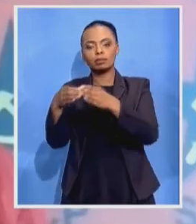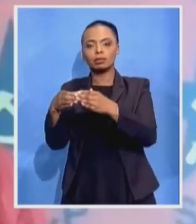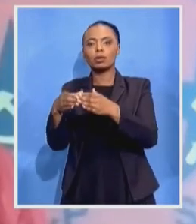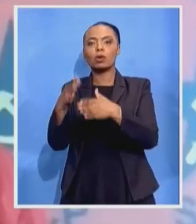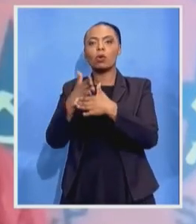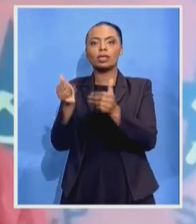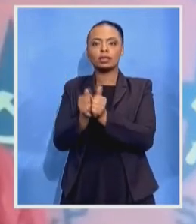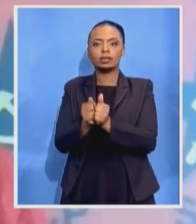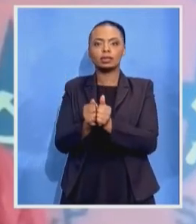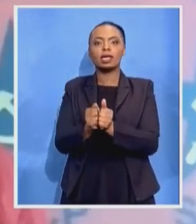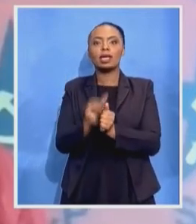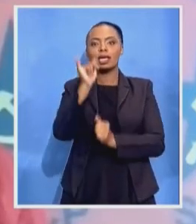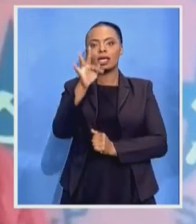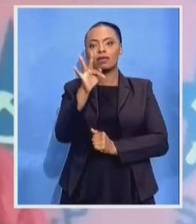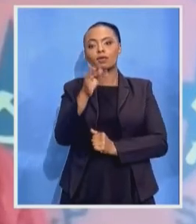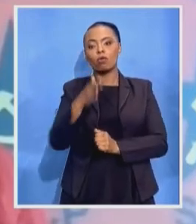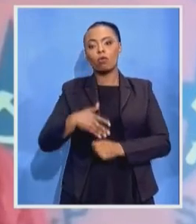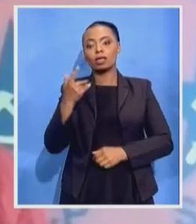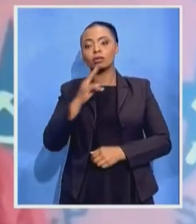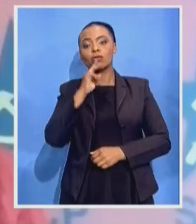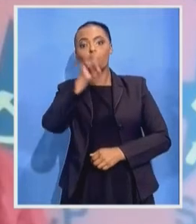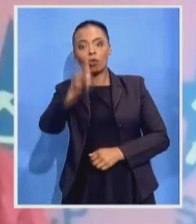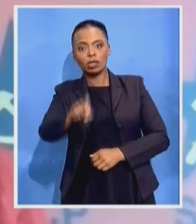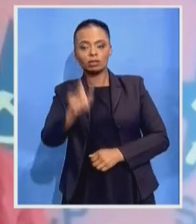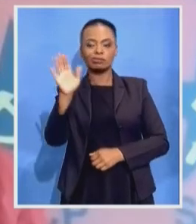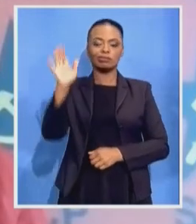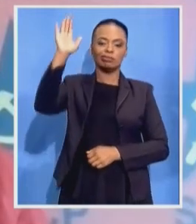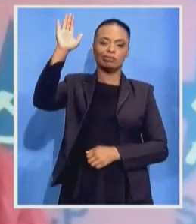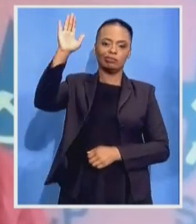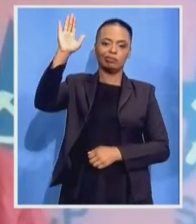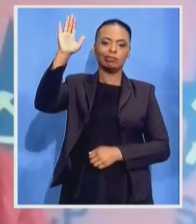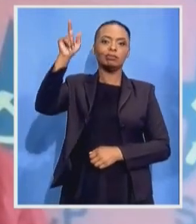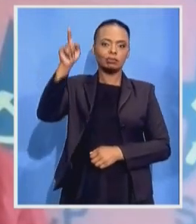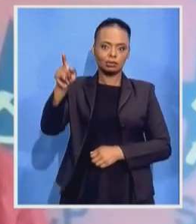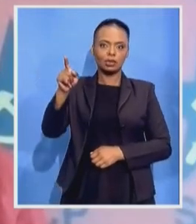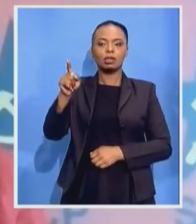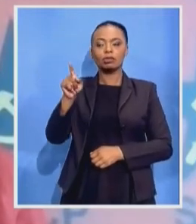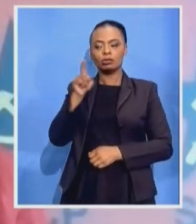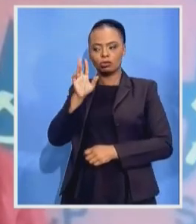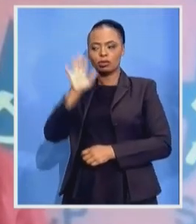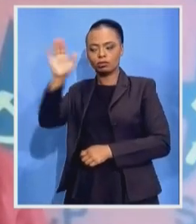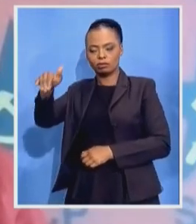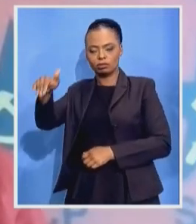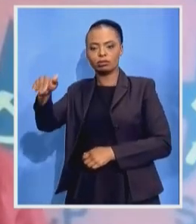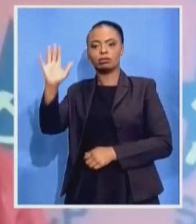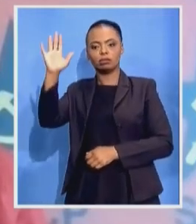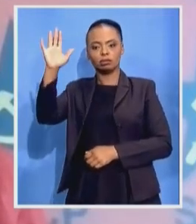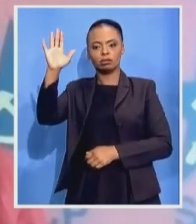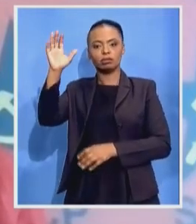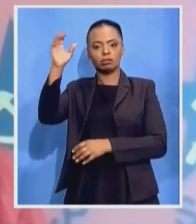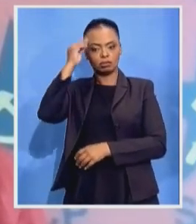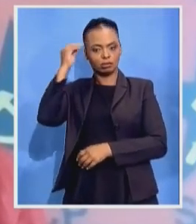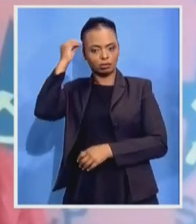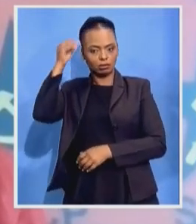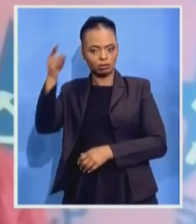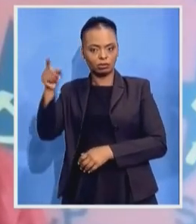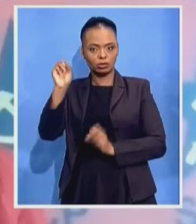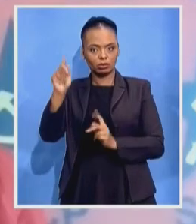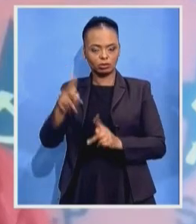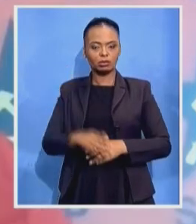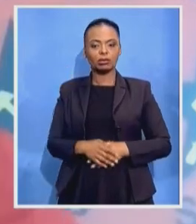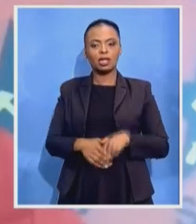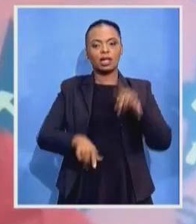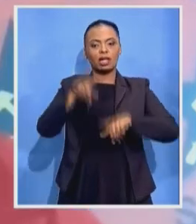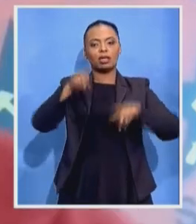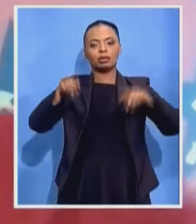will promote you to the panelists to ask your question. We are running on multiple platforms, which we are